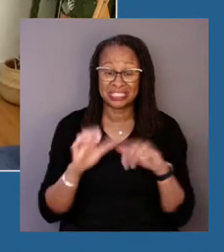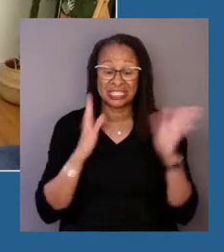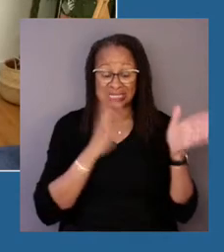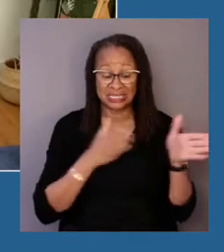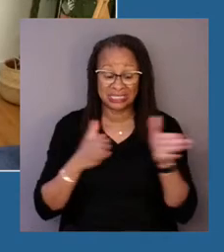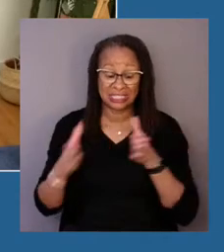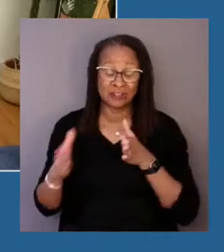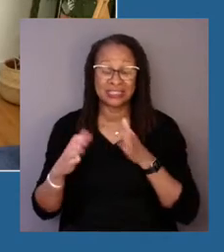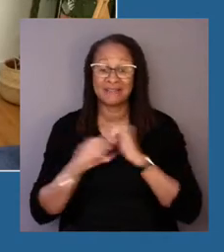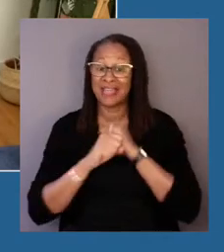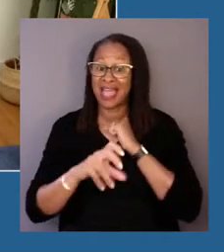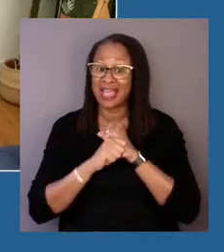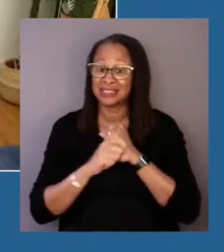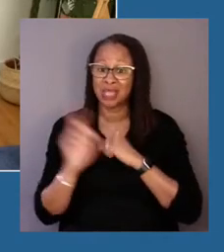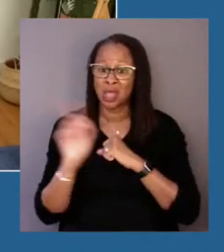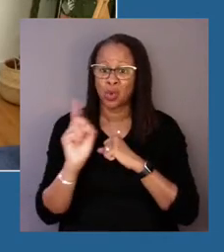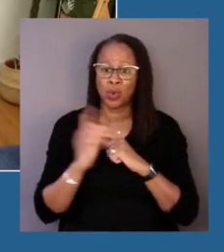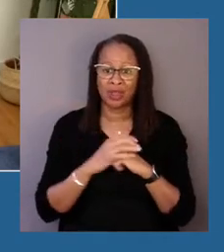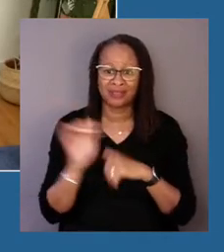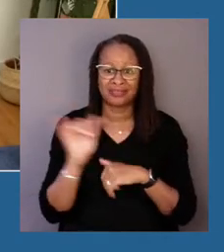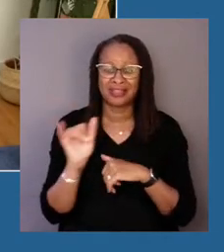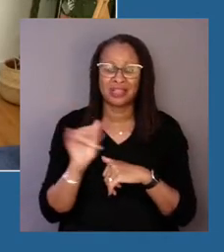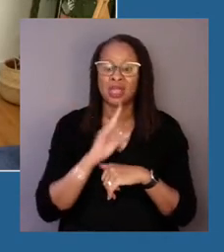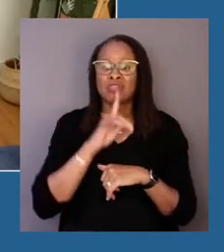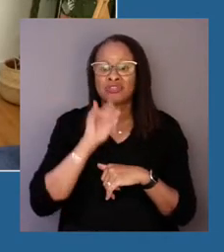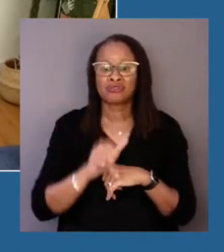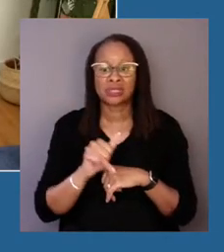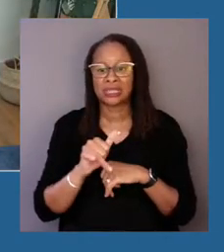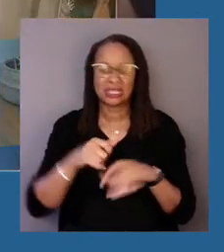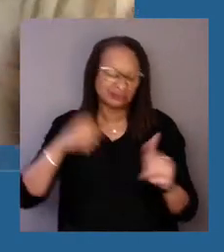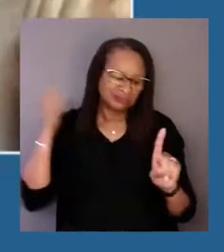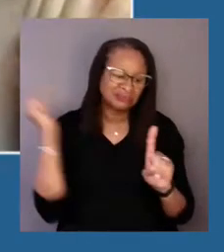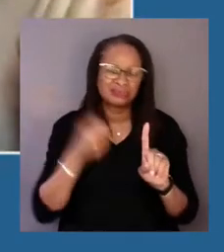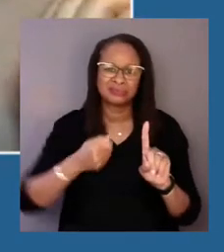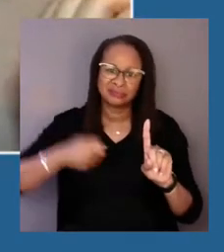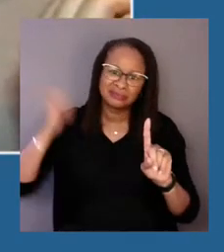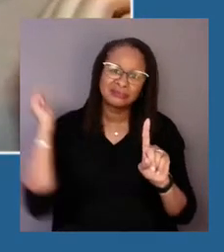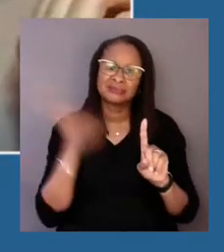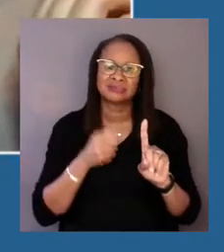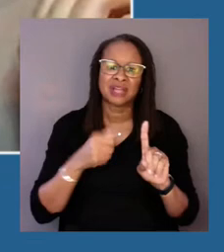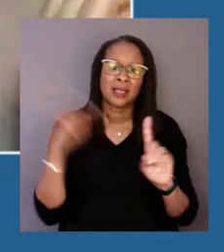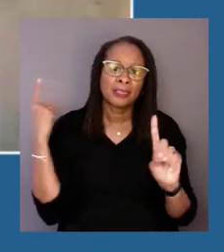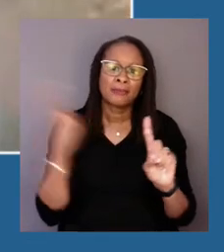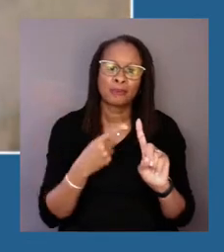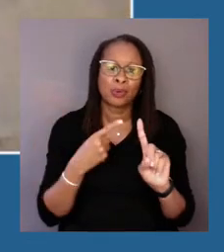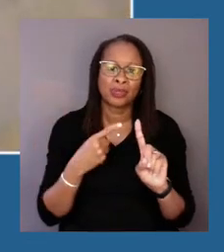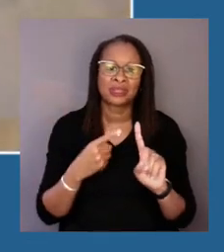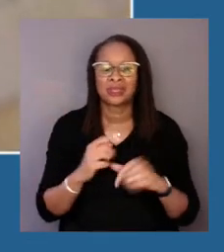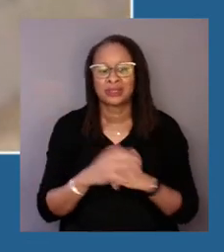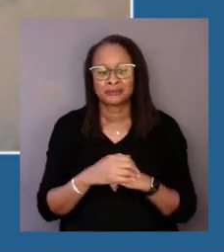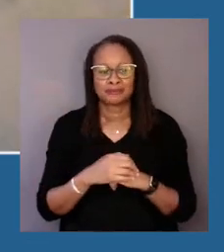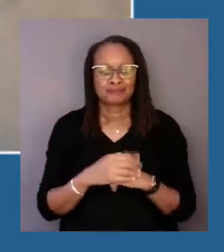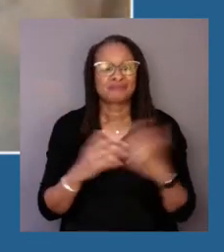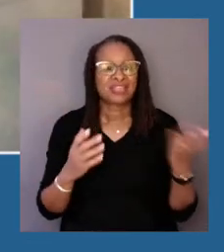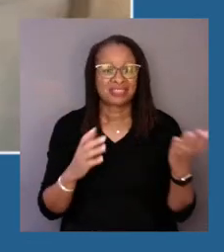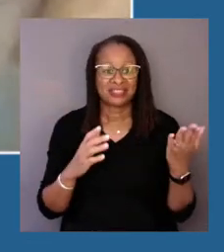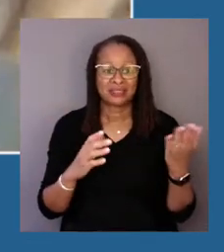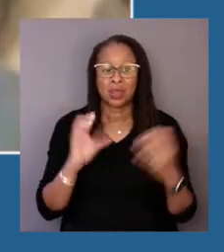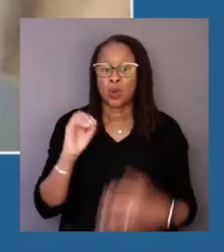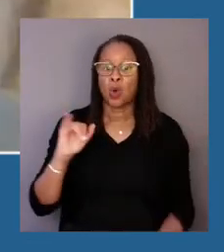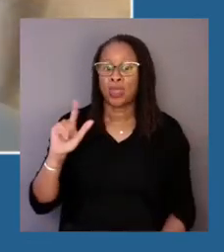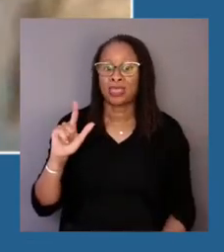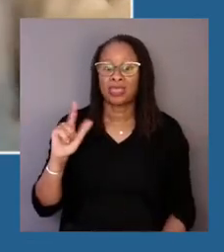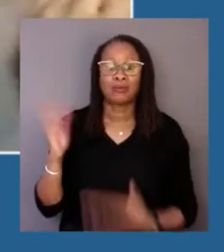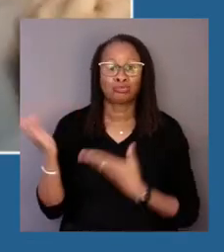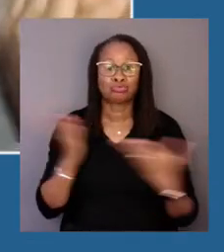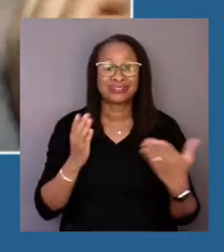ads where like they really were hammering on the point of how, here it is. Yeah, oil brings light. They were just like,